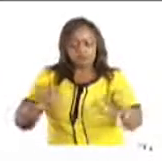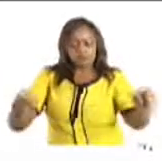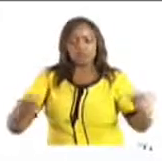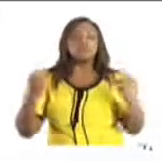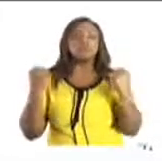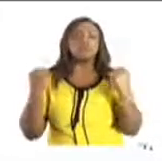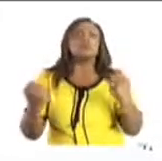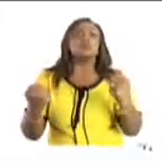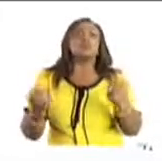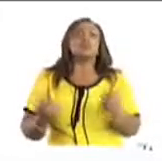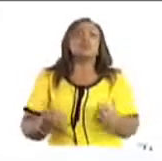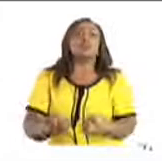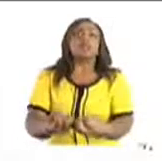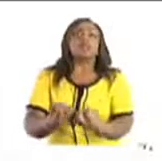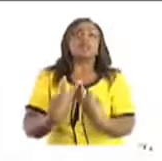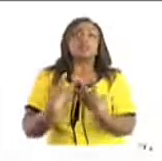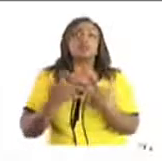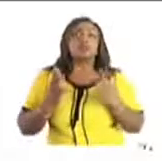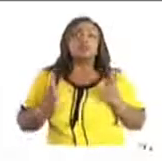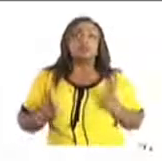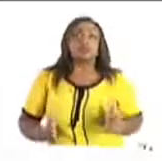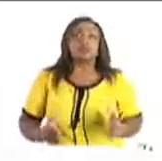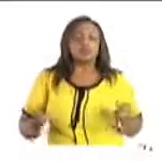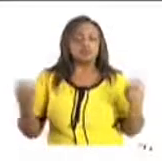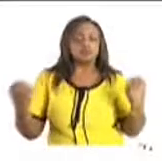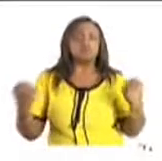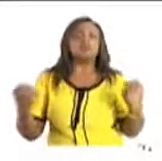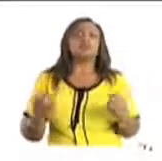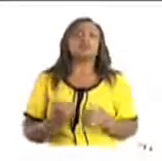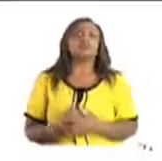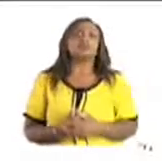It provides the body with energy.